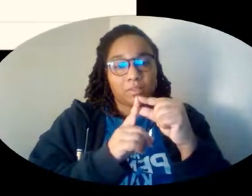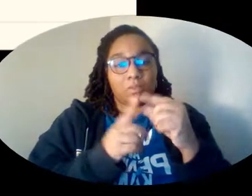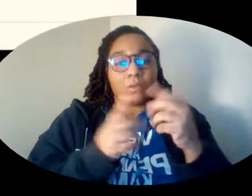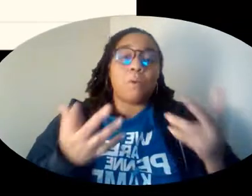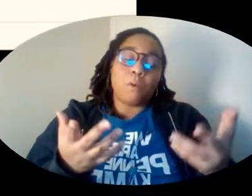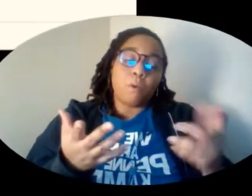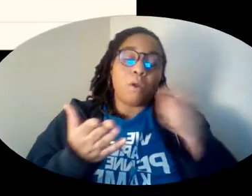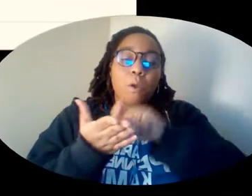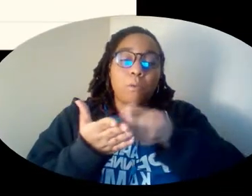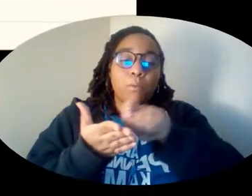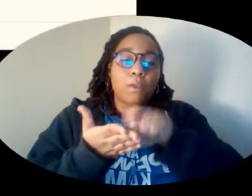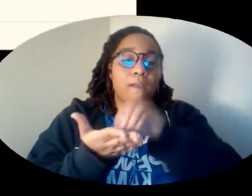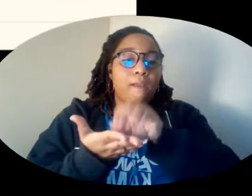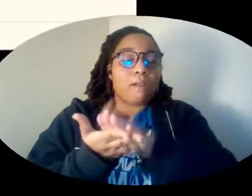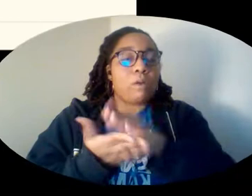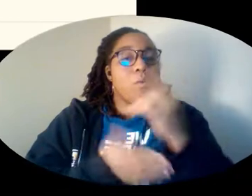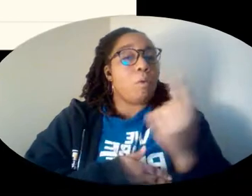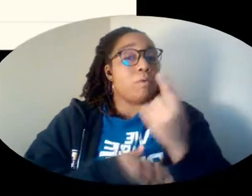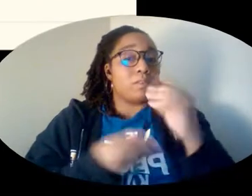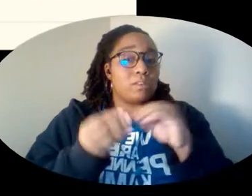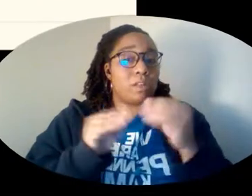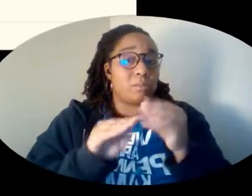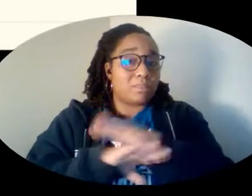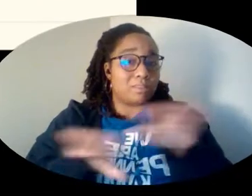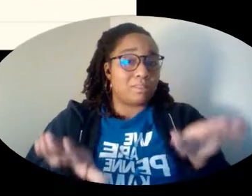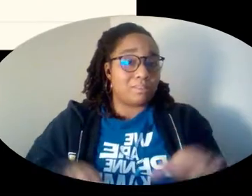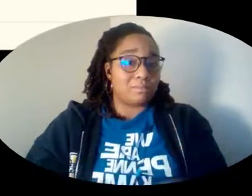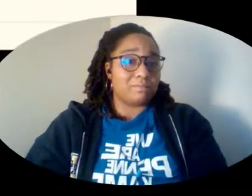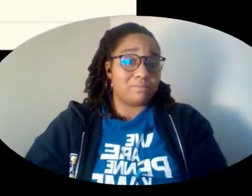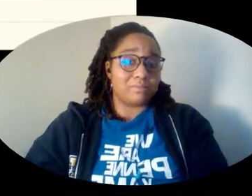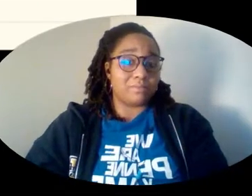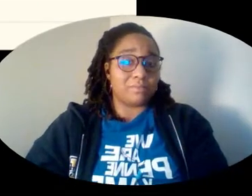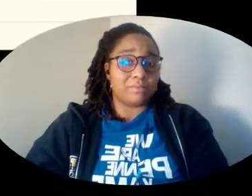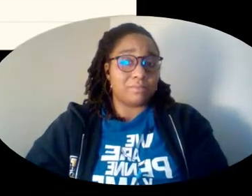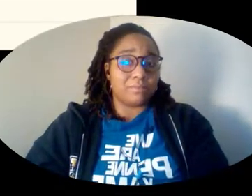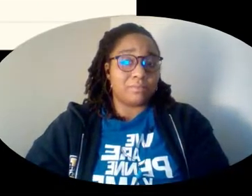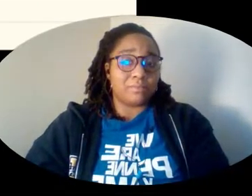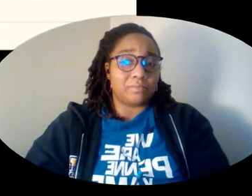can also write the time using only numbers.